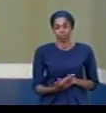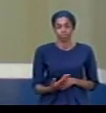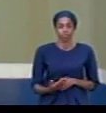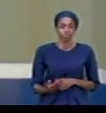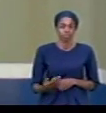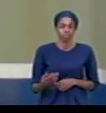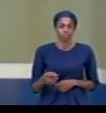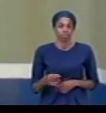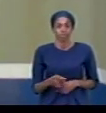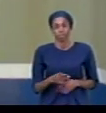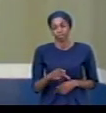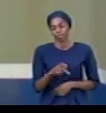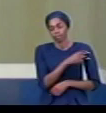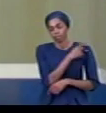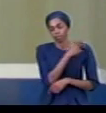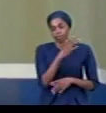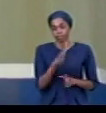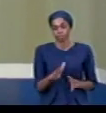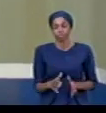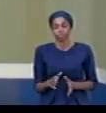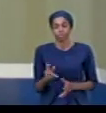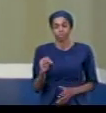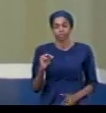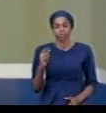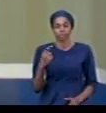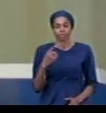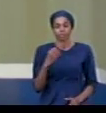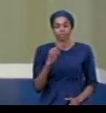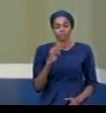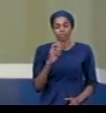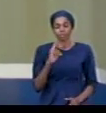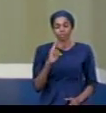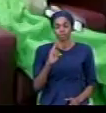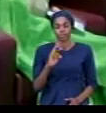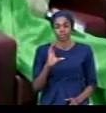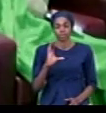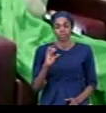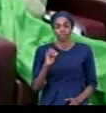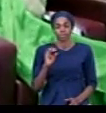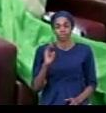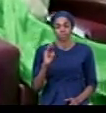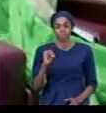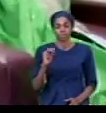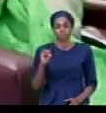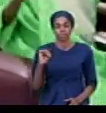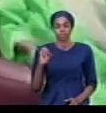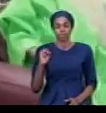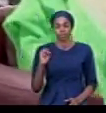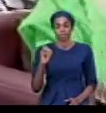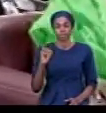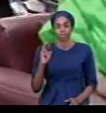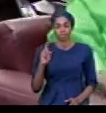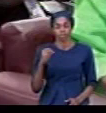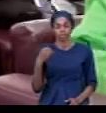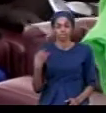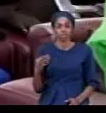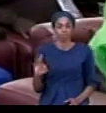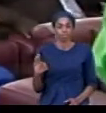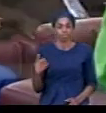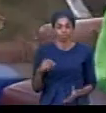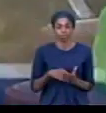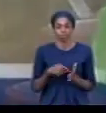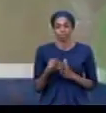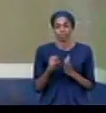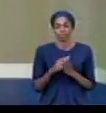State. You are welcome in Jesus' name. We are happy to see